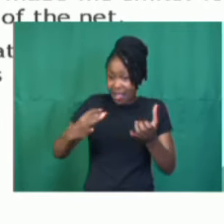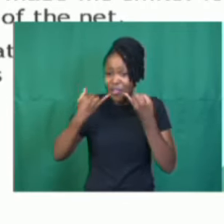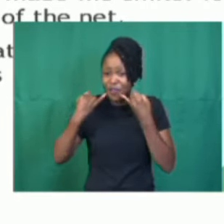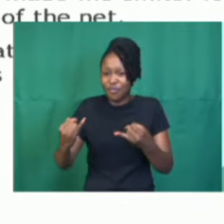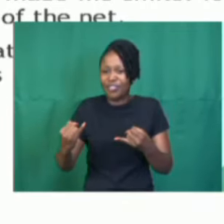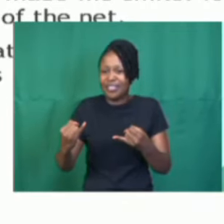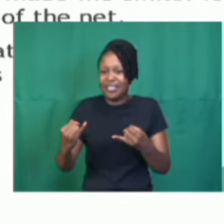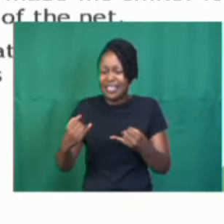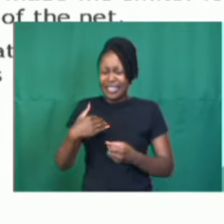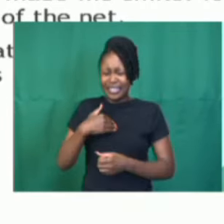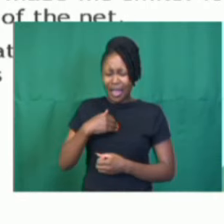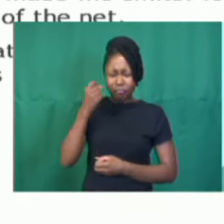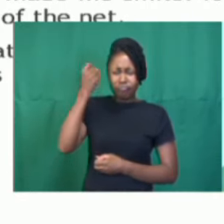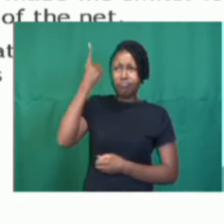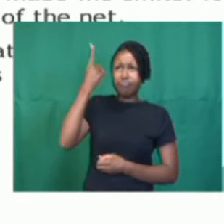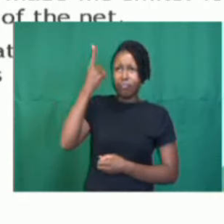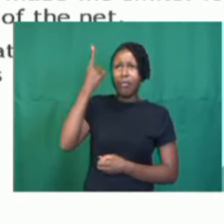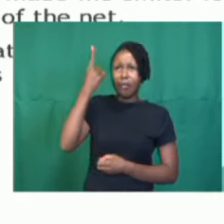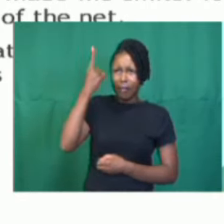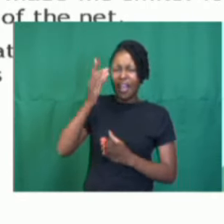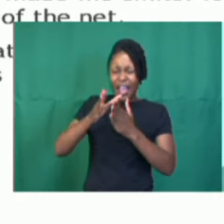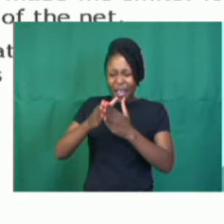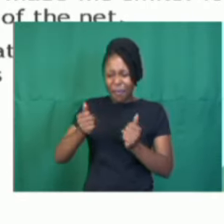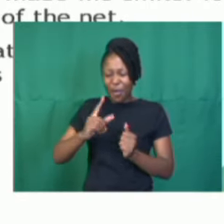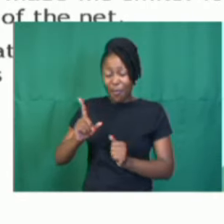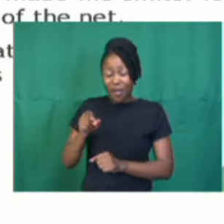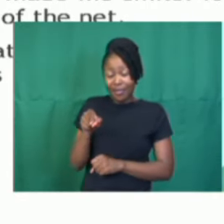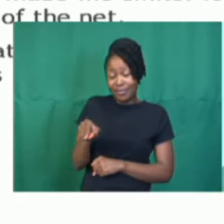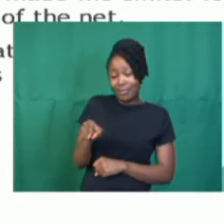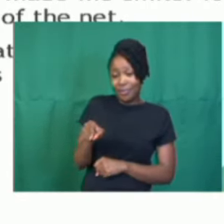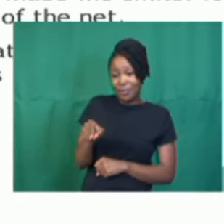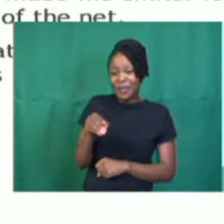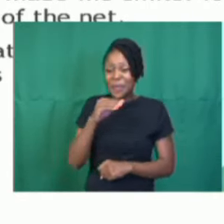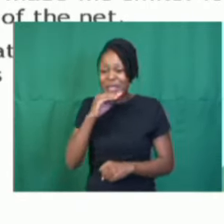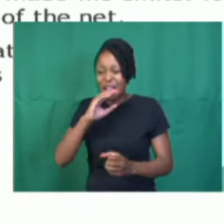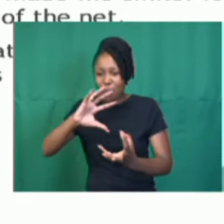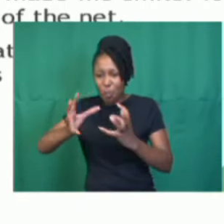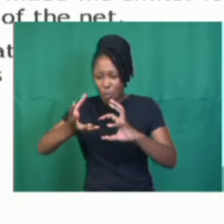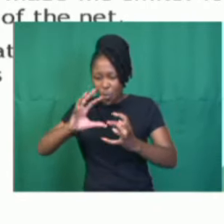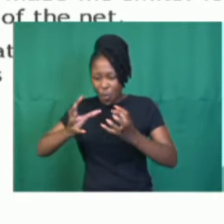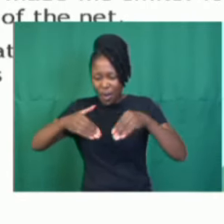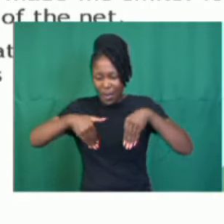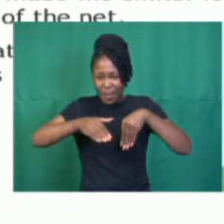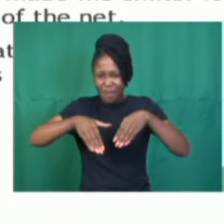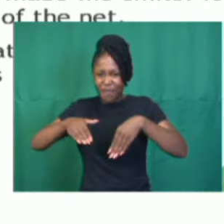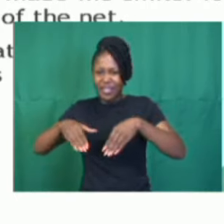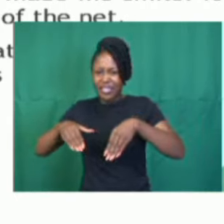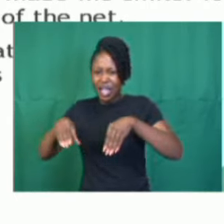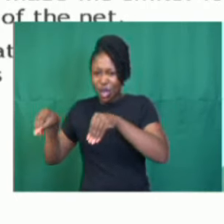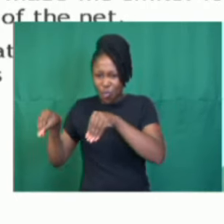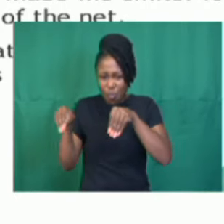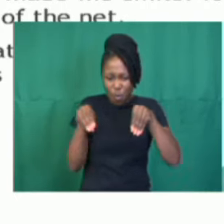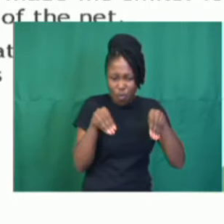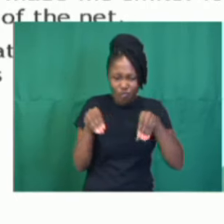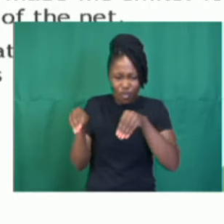are actually reading about. Okay, the ball at my feet moved with me as if we